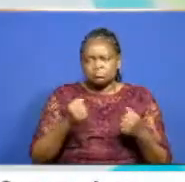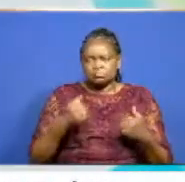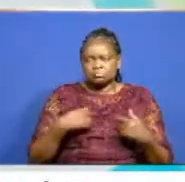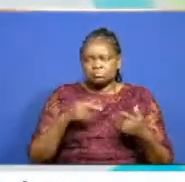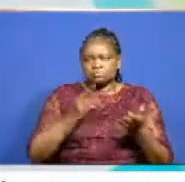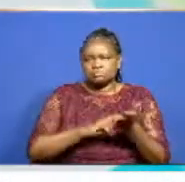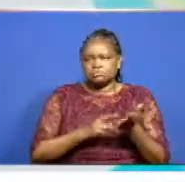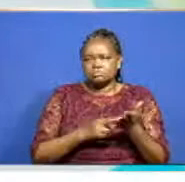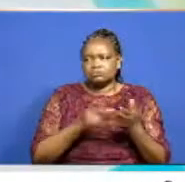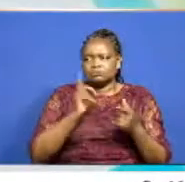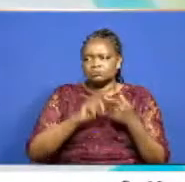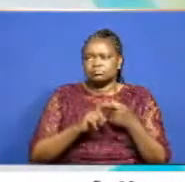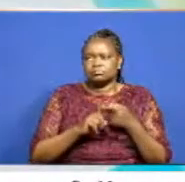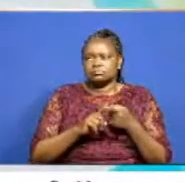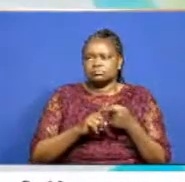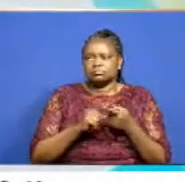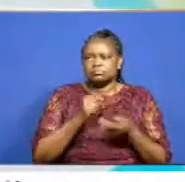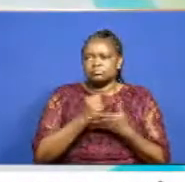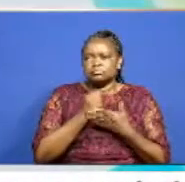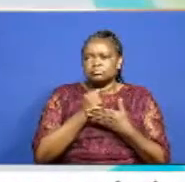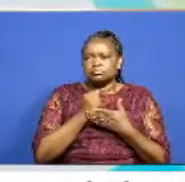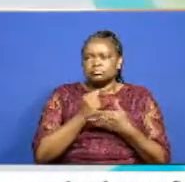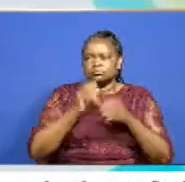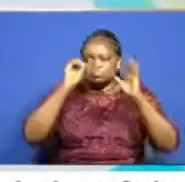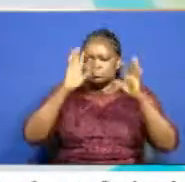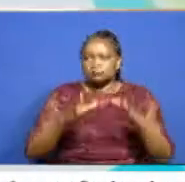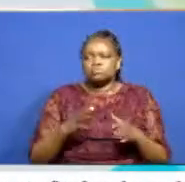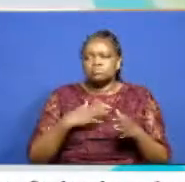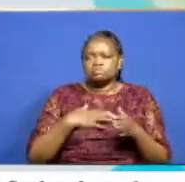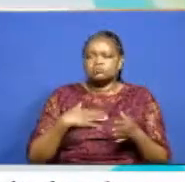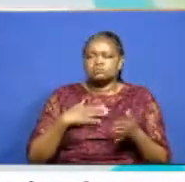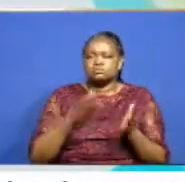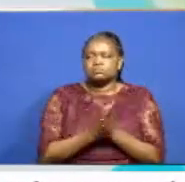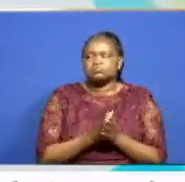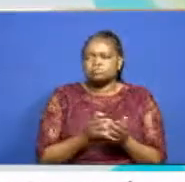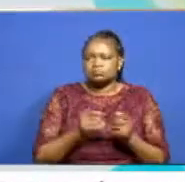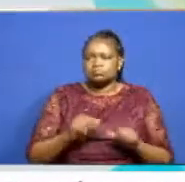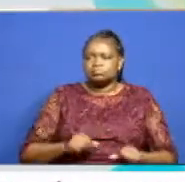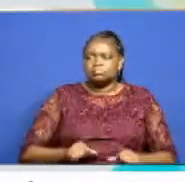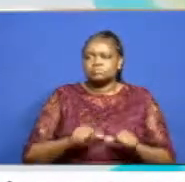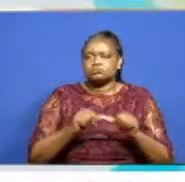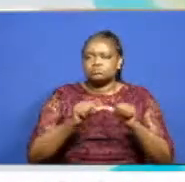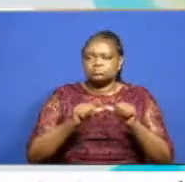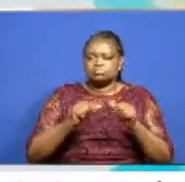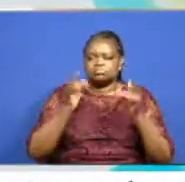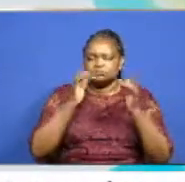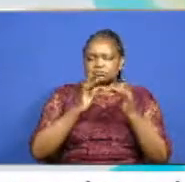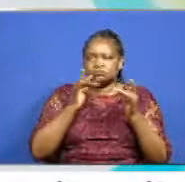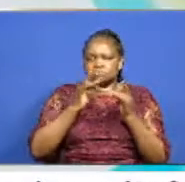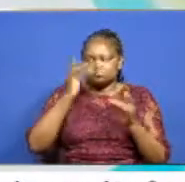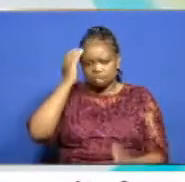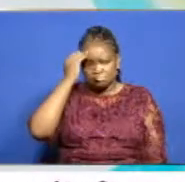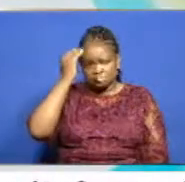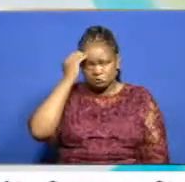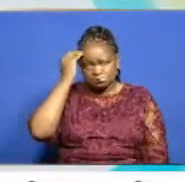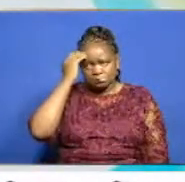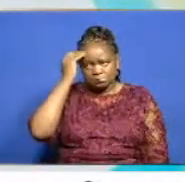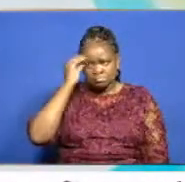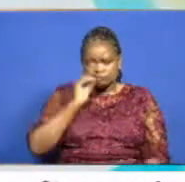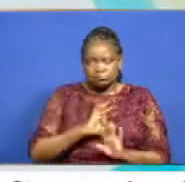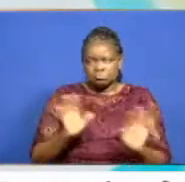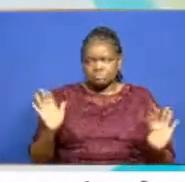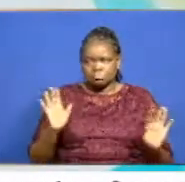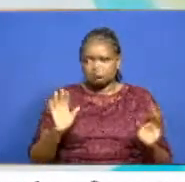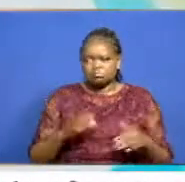resources to be able to facilitate our teachers and be able to continue with the online learning. Mm-hmm. That is what we have been doing at this